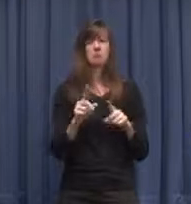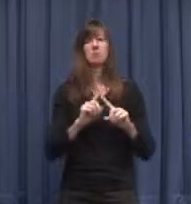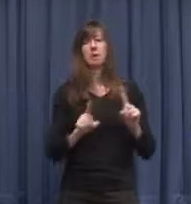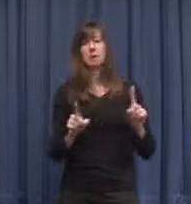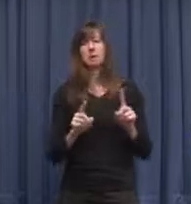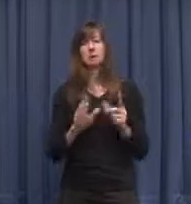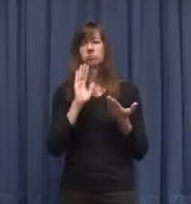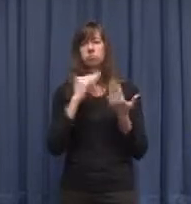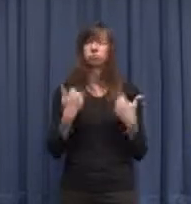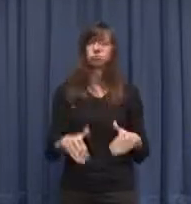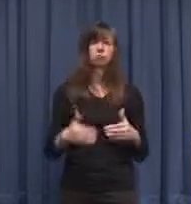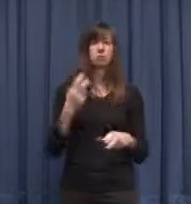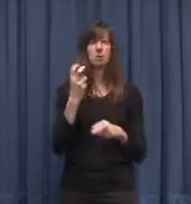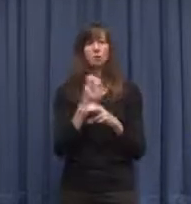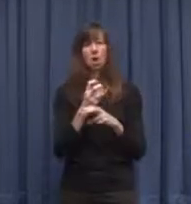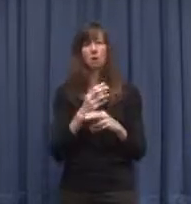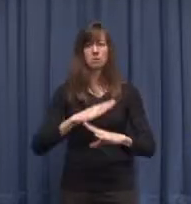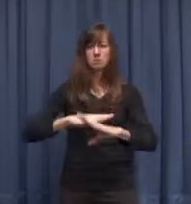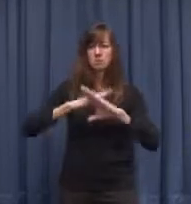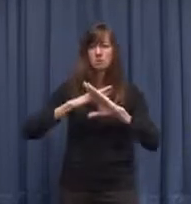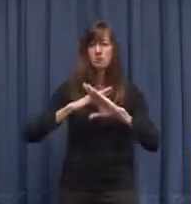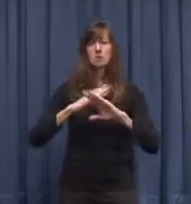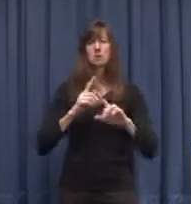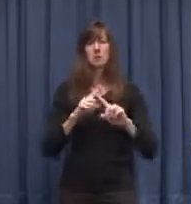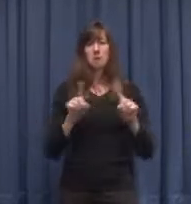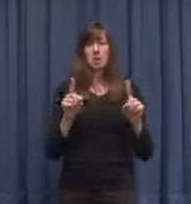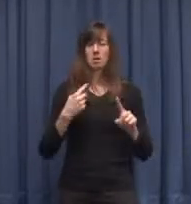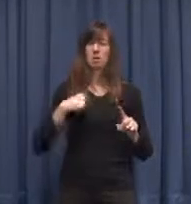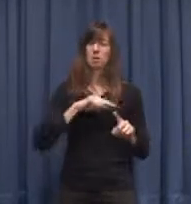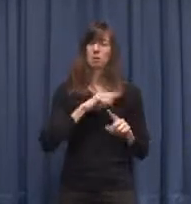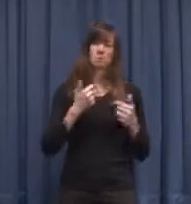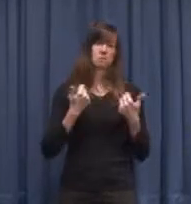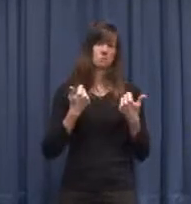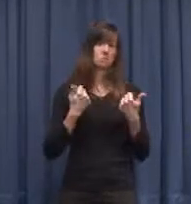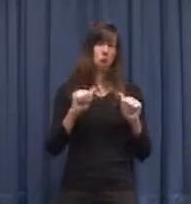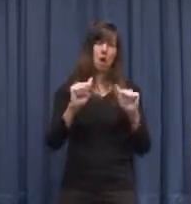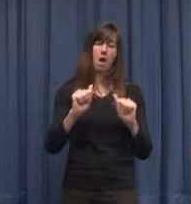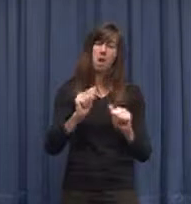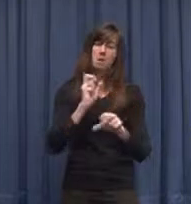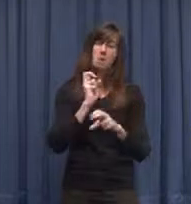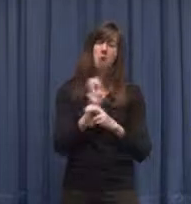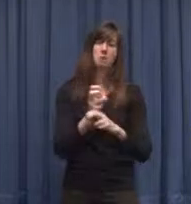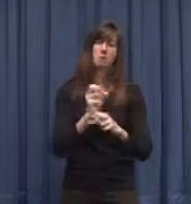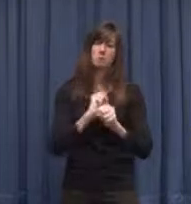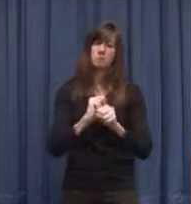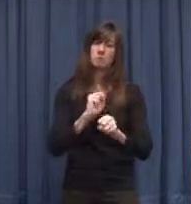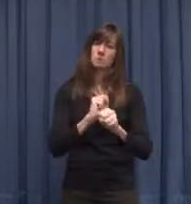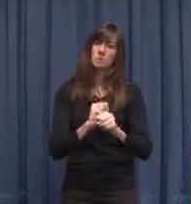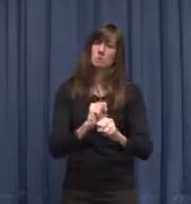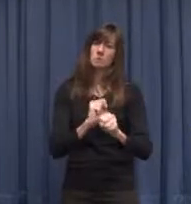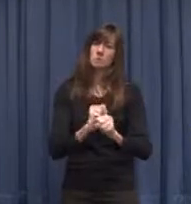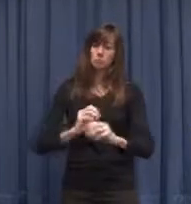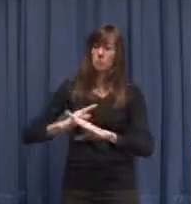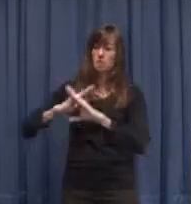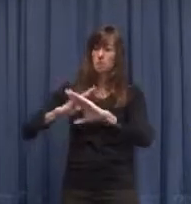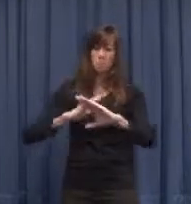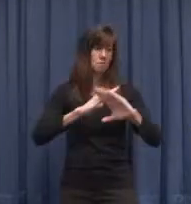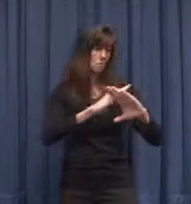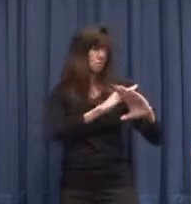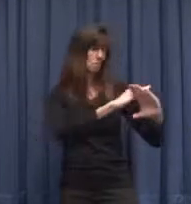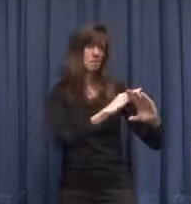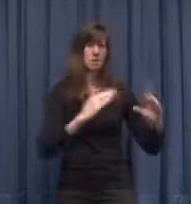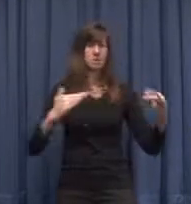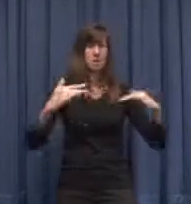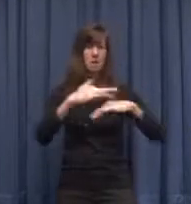throughout to try to blunt the effects. We ask everyone's cooperation with that contact tracing as we do it, and we've had pretty